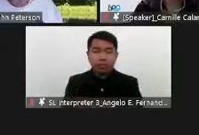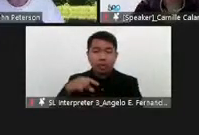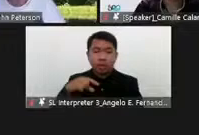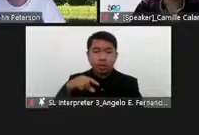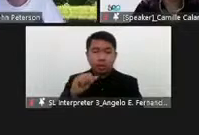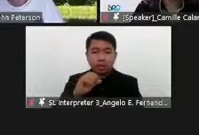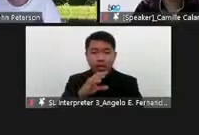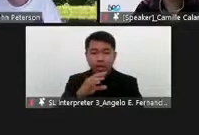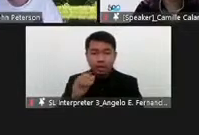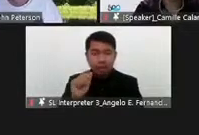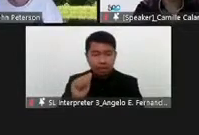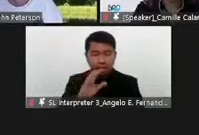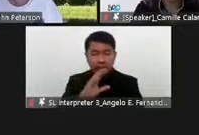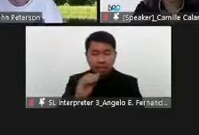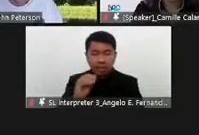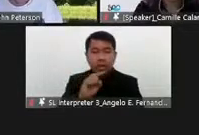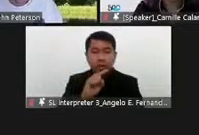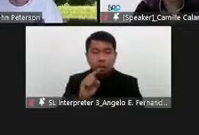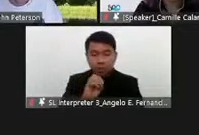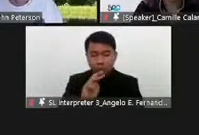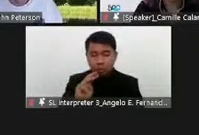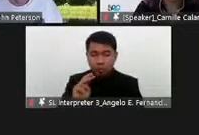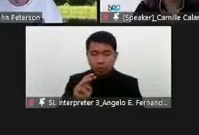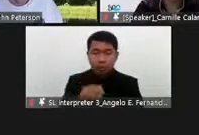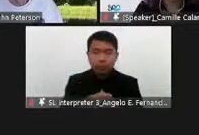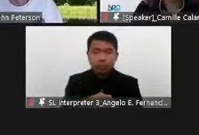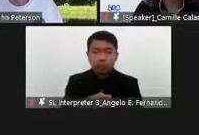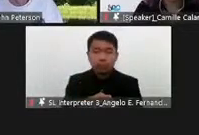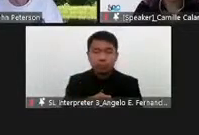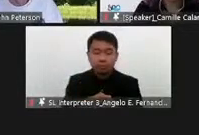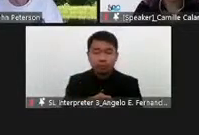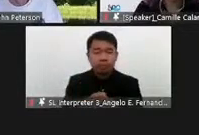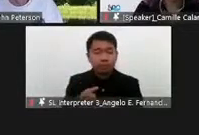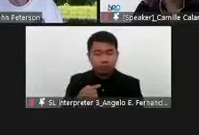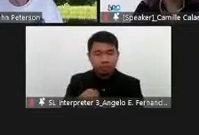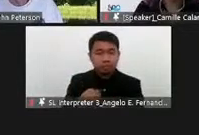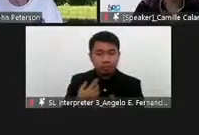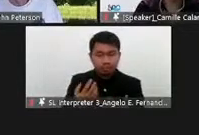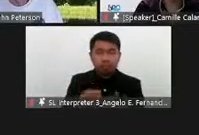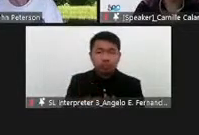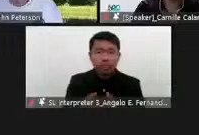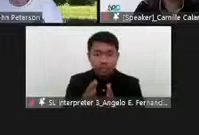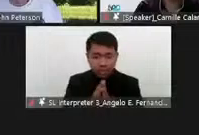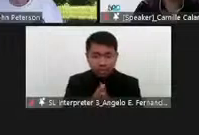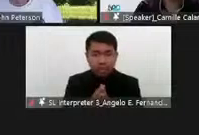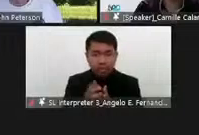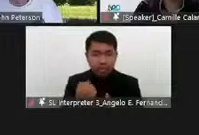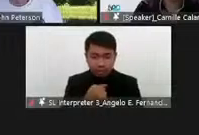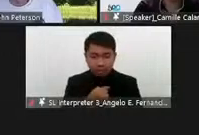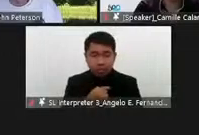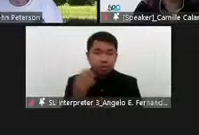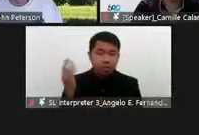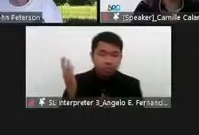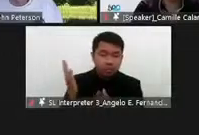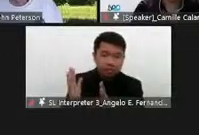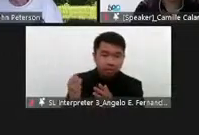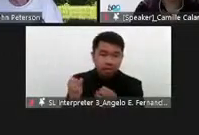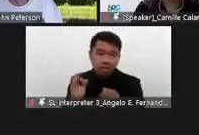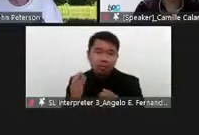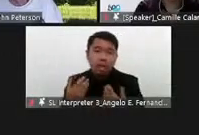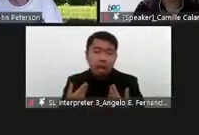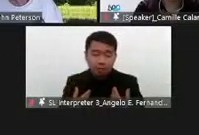our Zoom chat. So I would like to ask our speakers if they